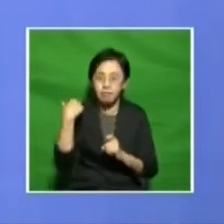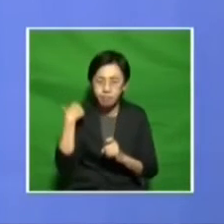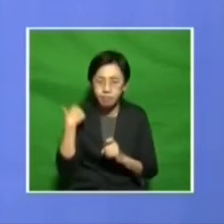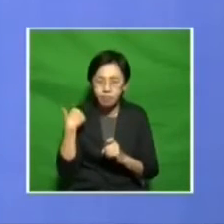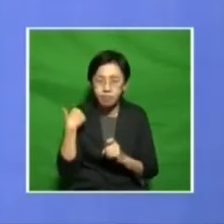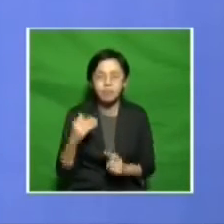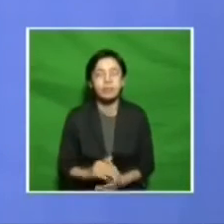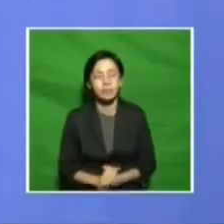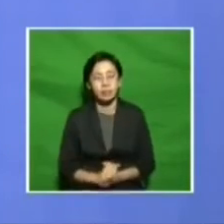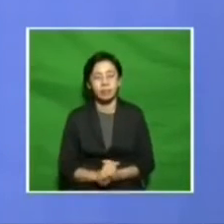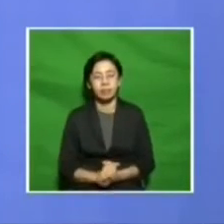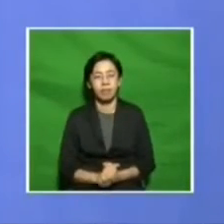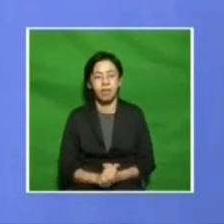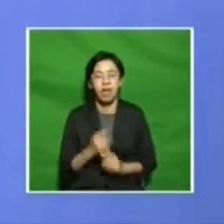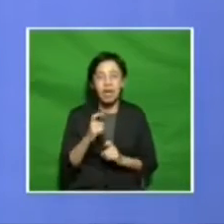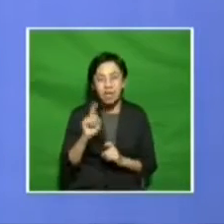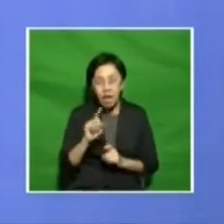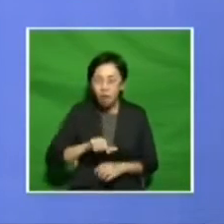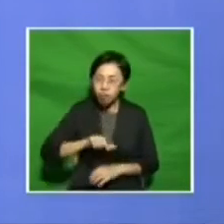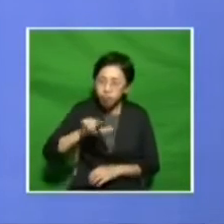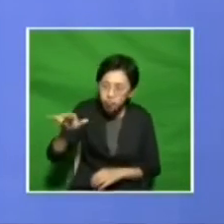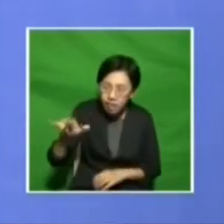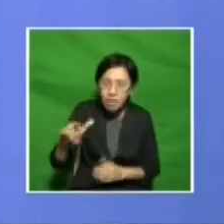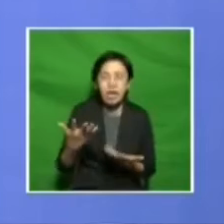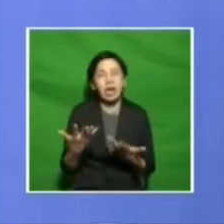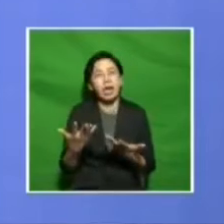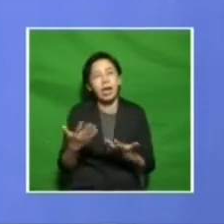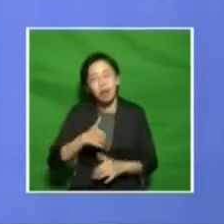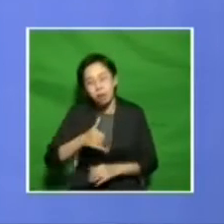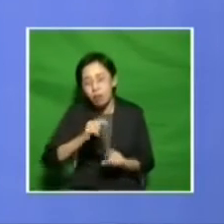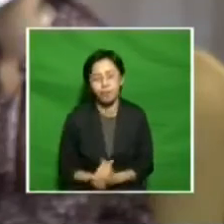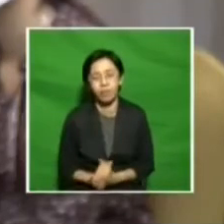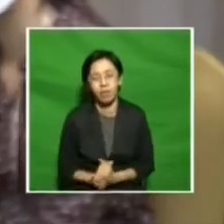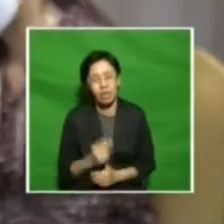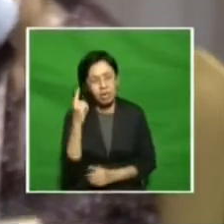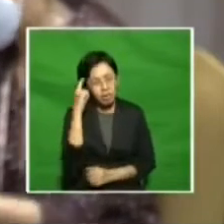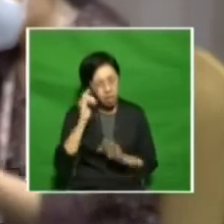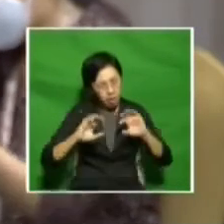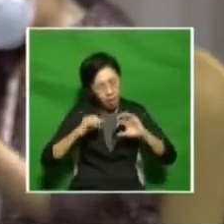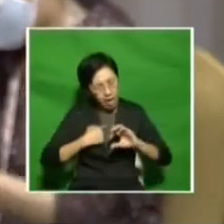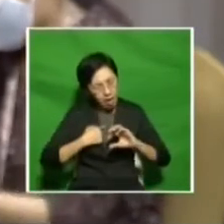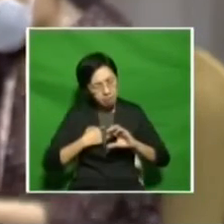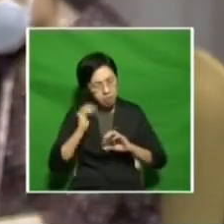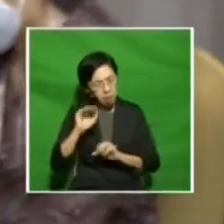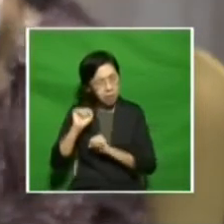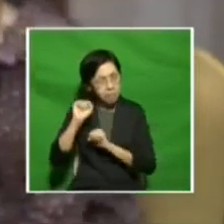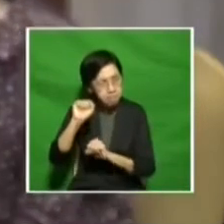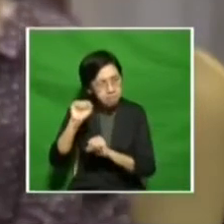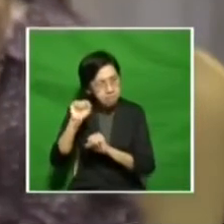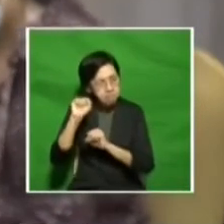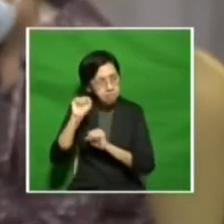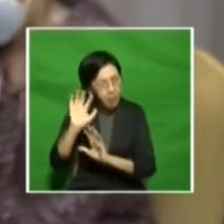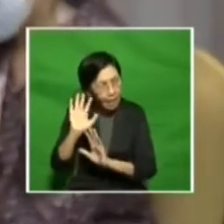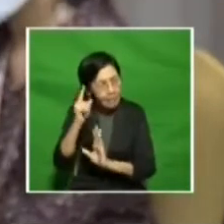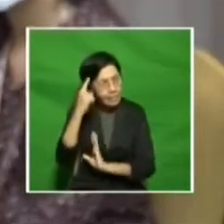not totally complete national lockdown in Thai society because people still can enter because